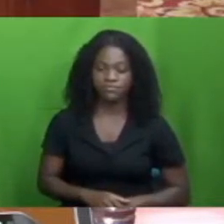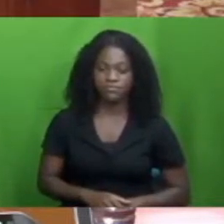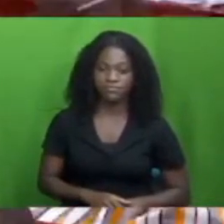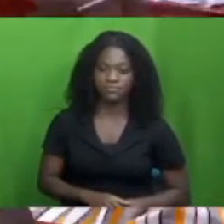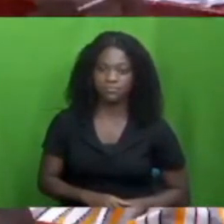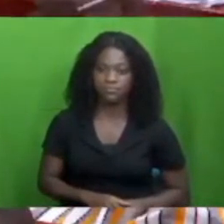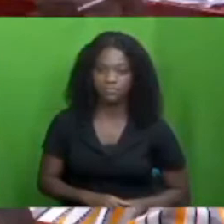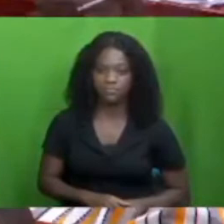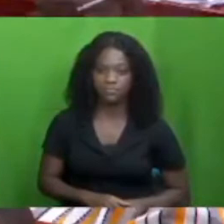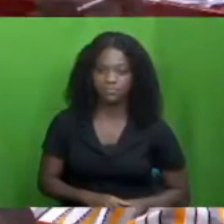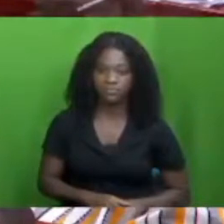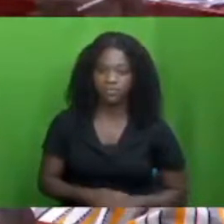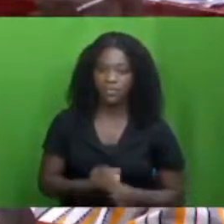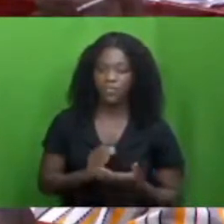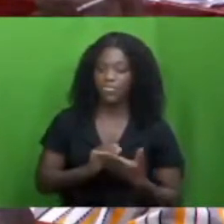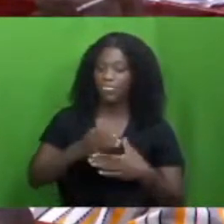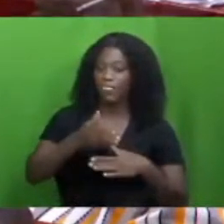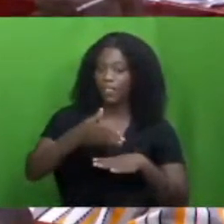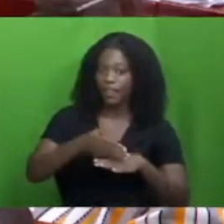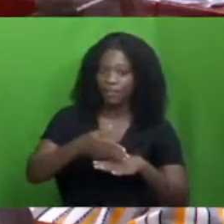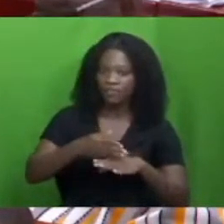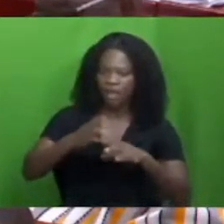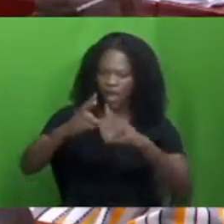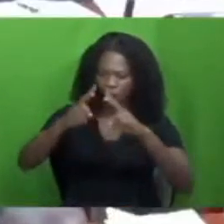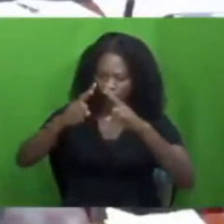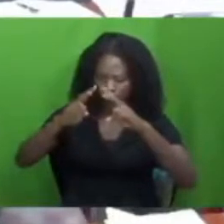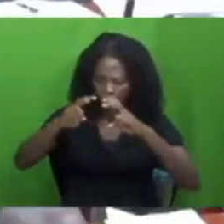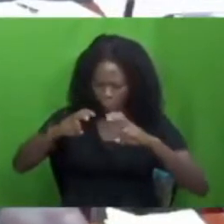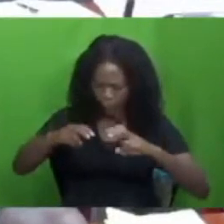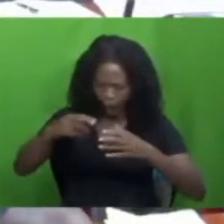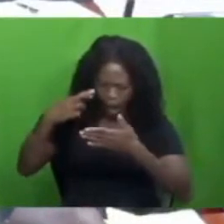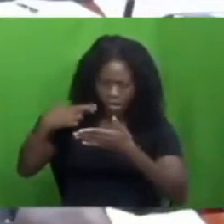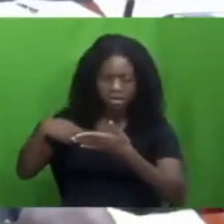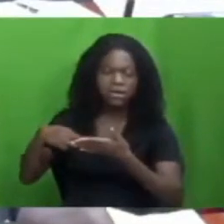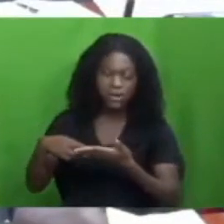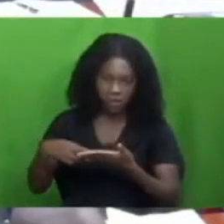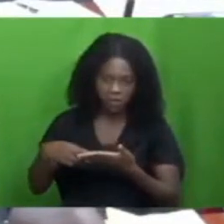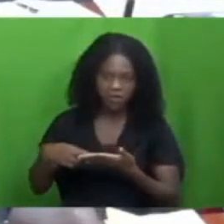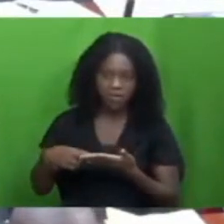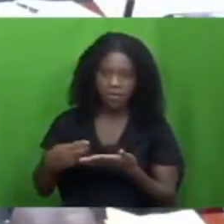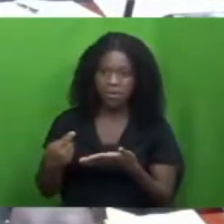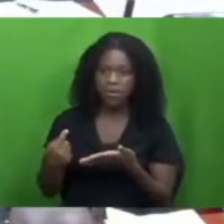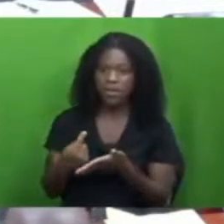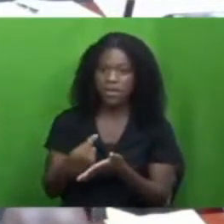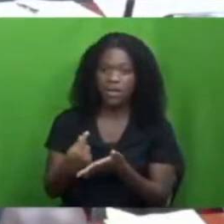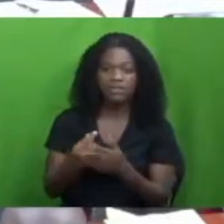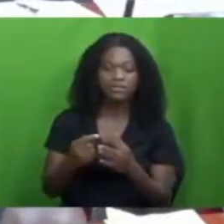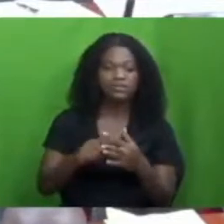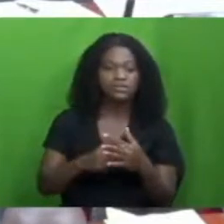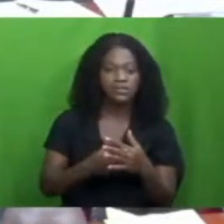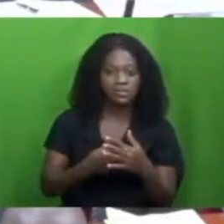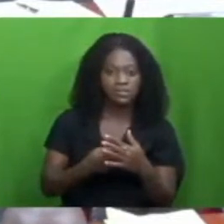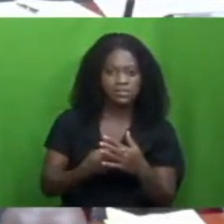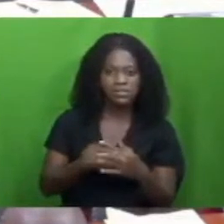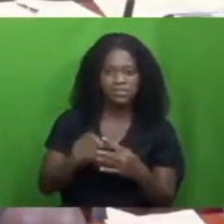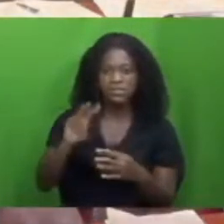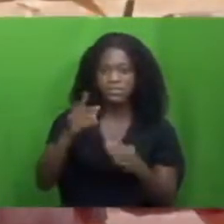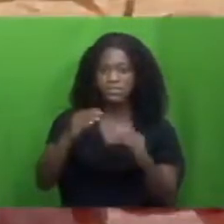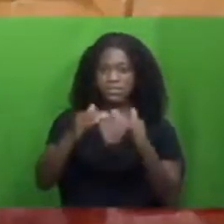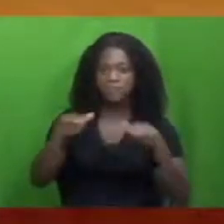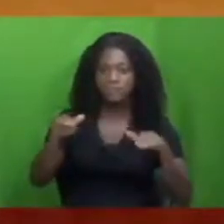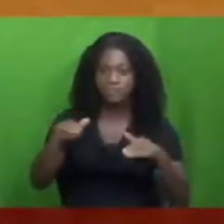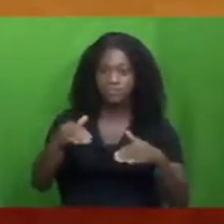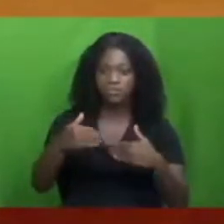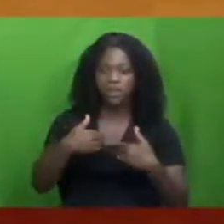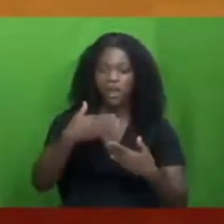period. After a comprehensive review, government is finalizing PFJ Phase 2 to ensure a